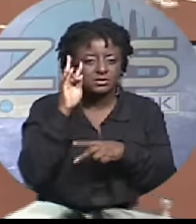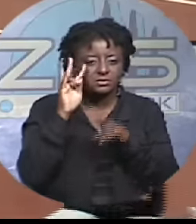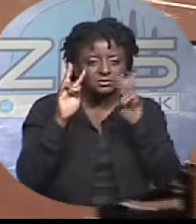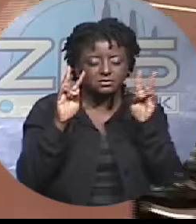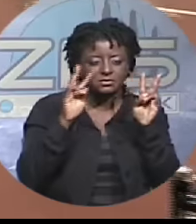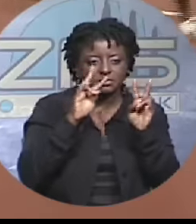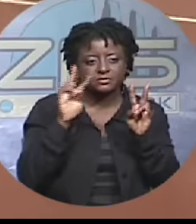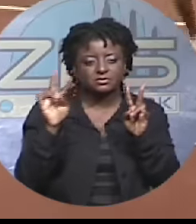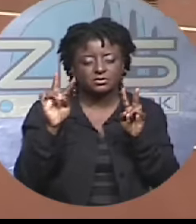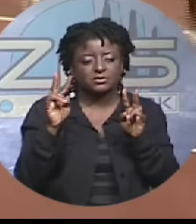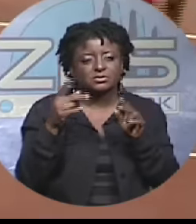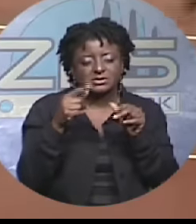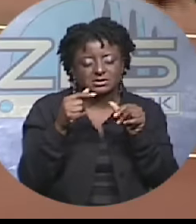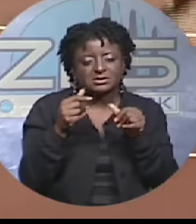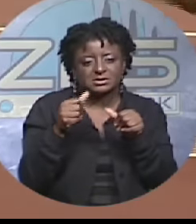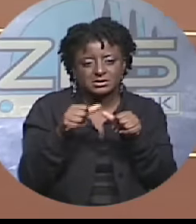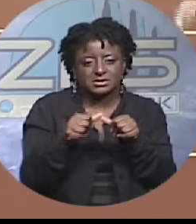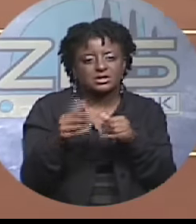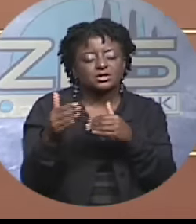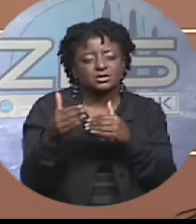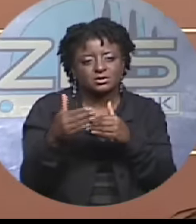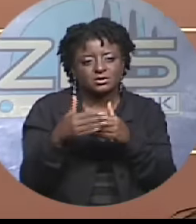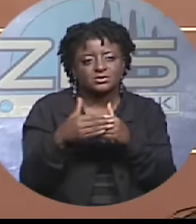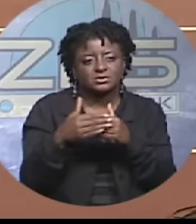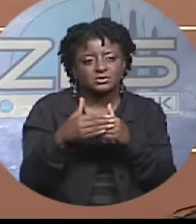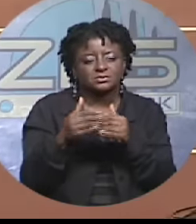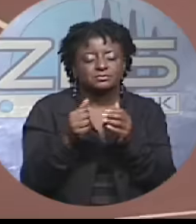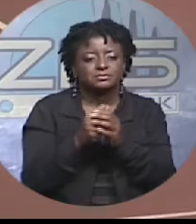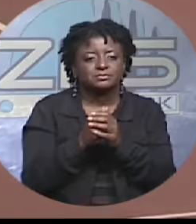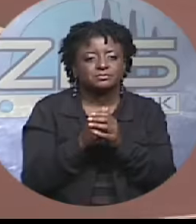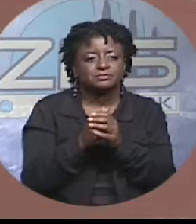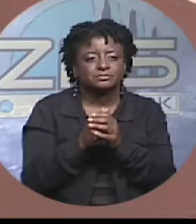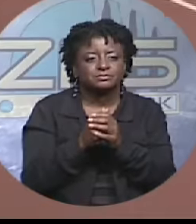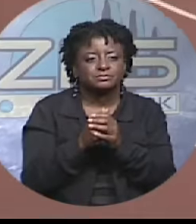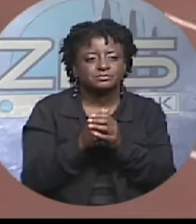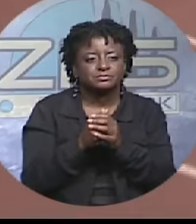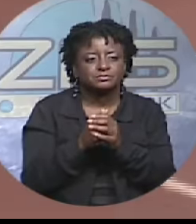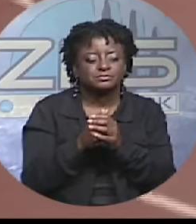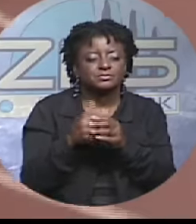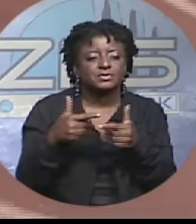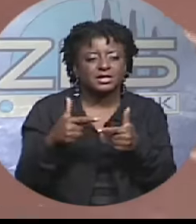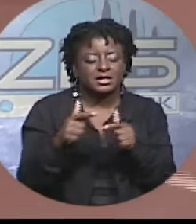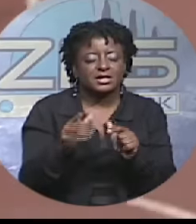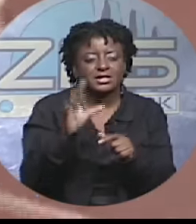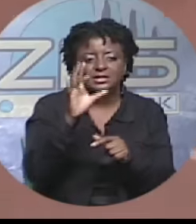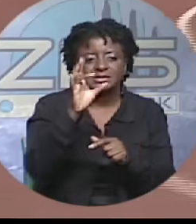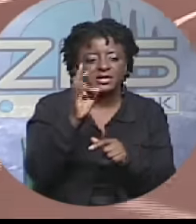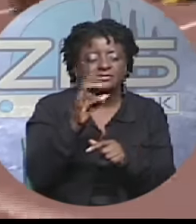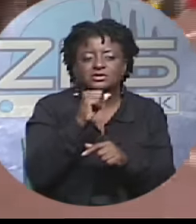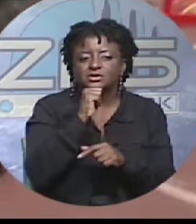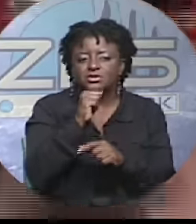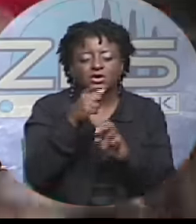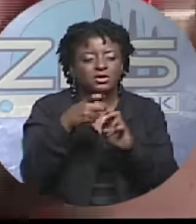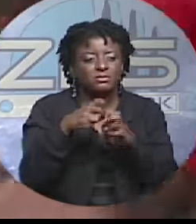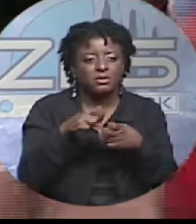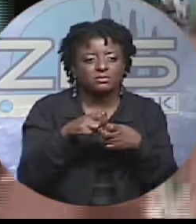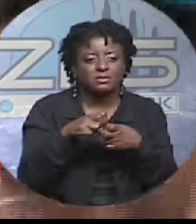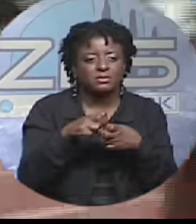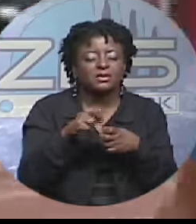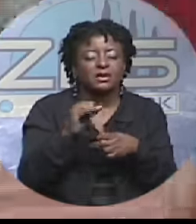were still within striking distance. So, tried to strike. Lane 7 isn't really a problem. I've been used to